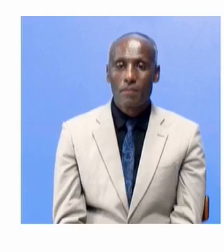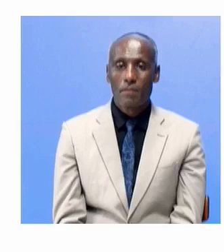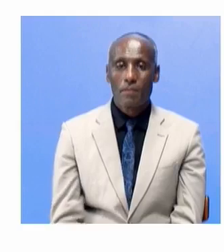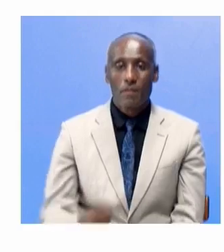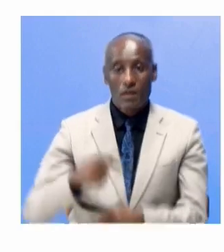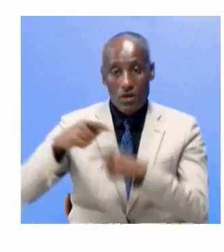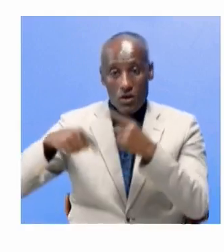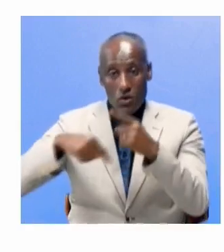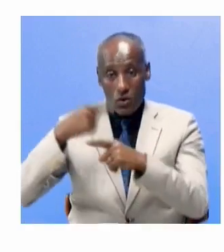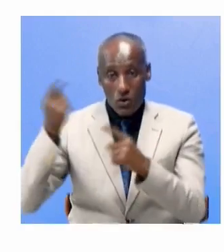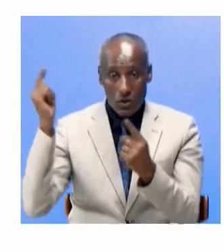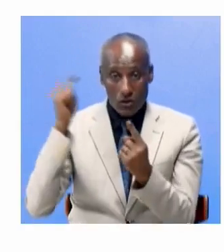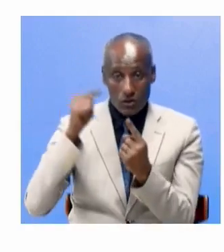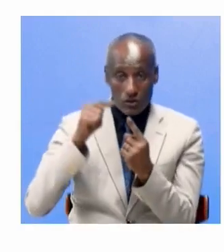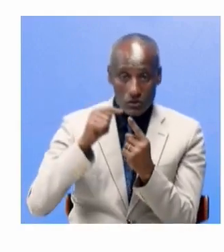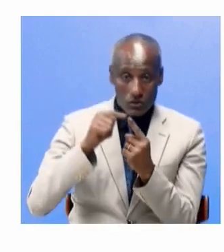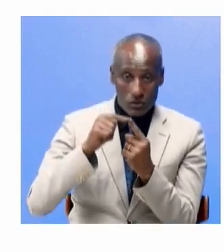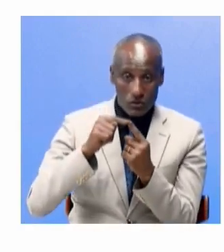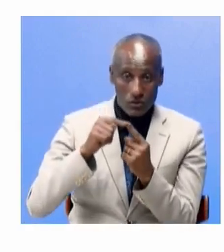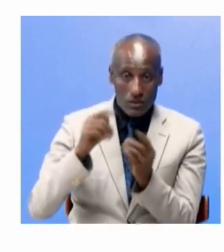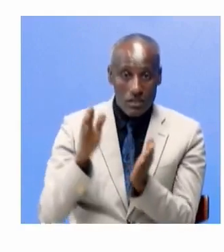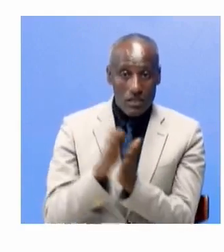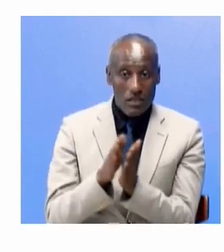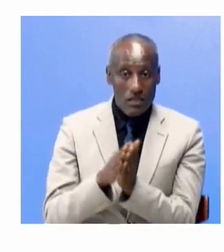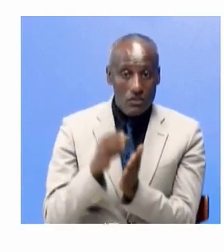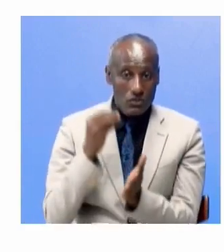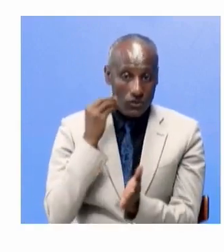go to school?